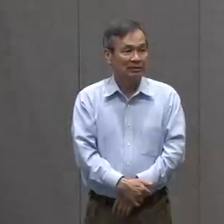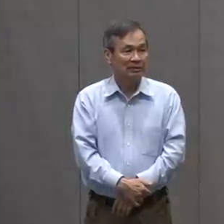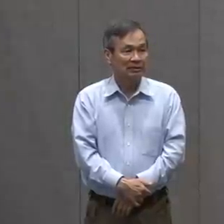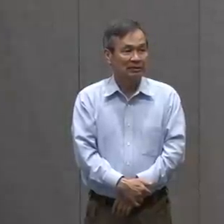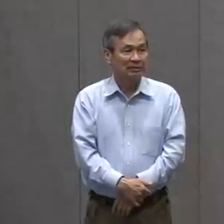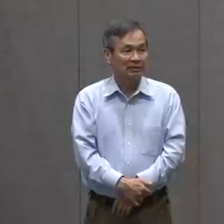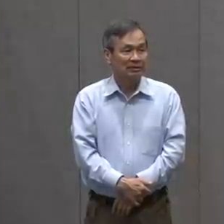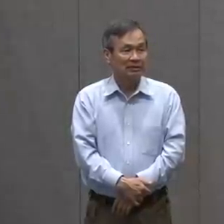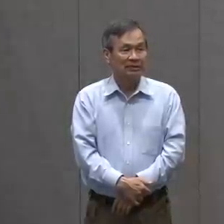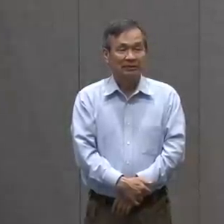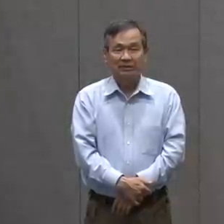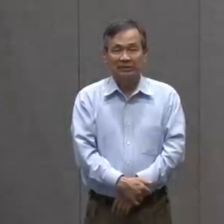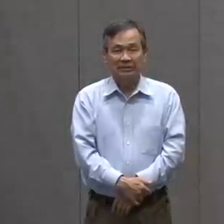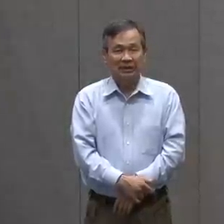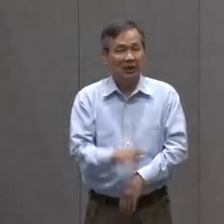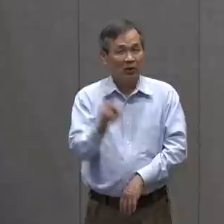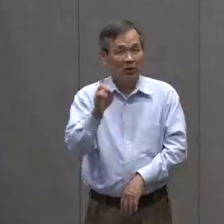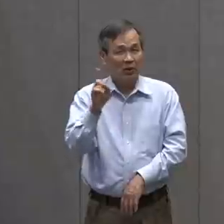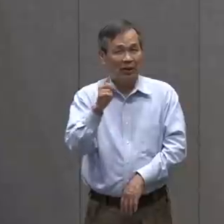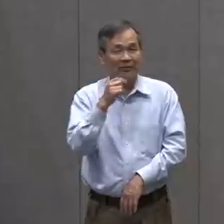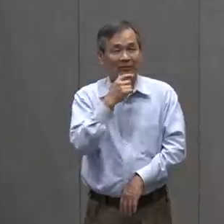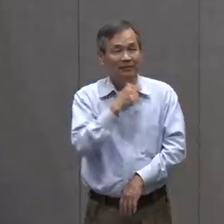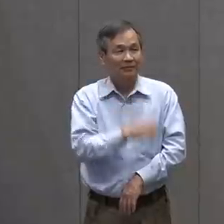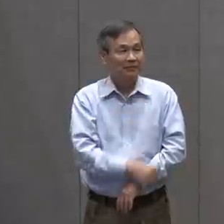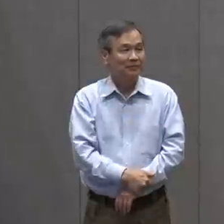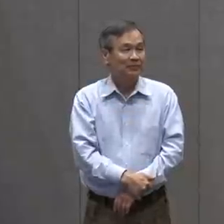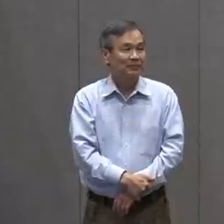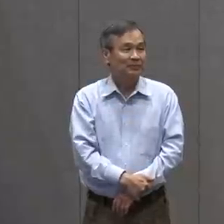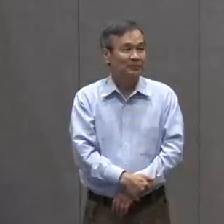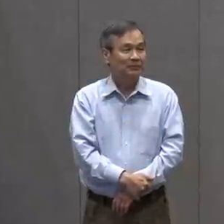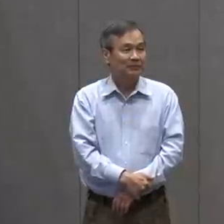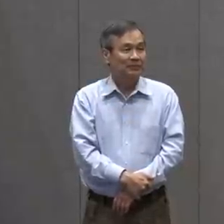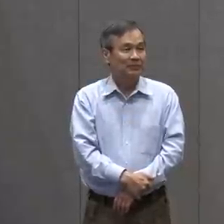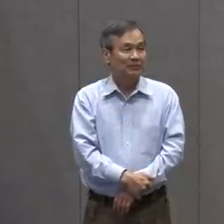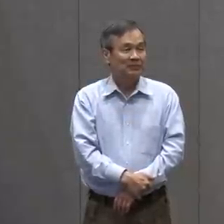Gotta do four somehow. Let's see.